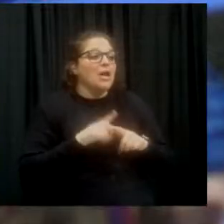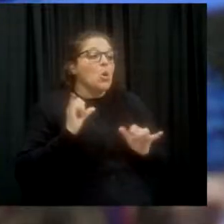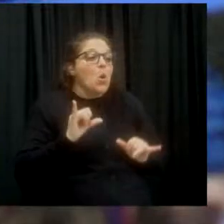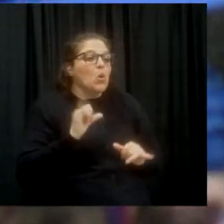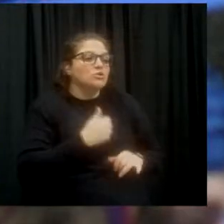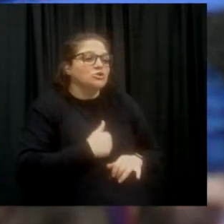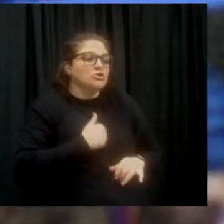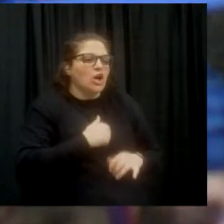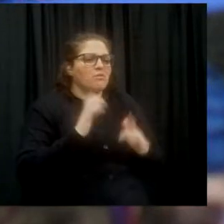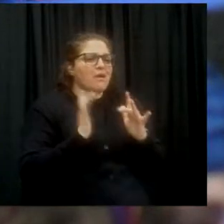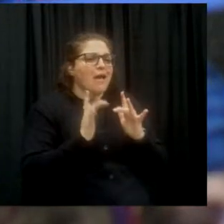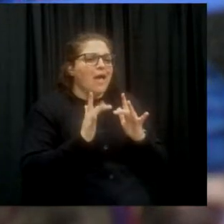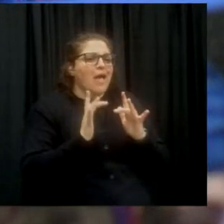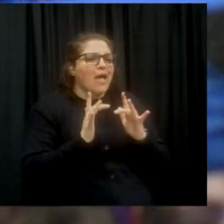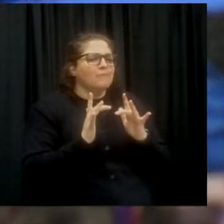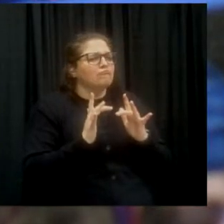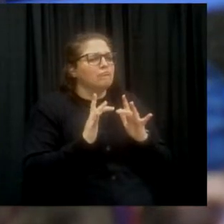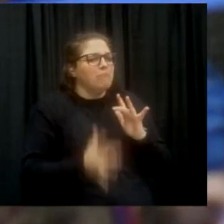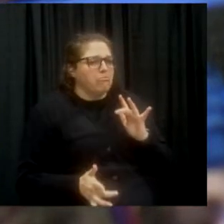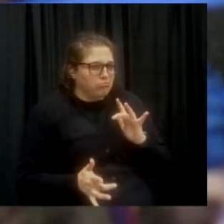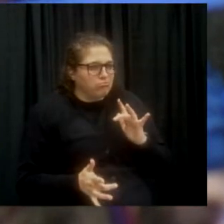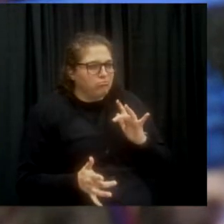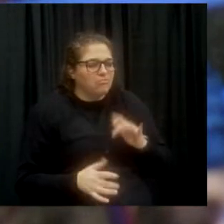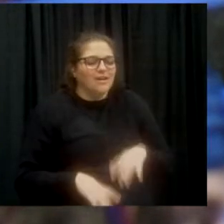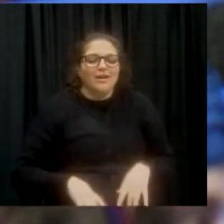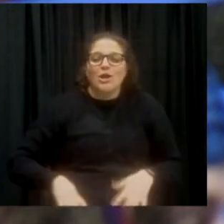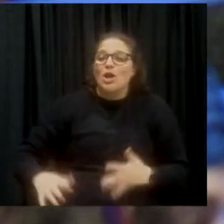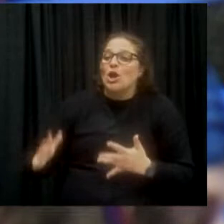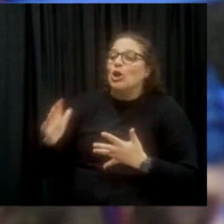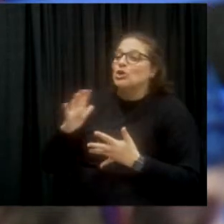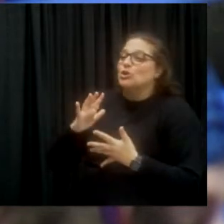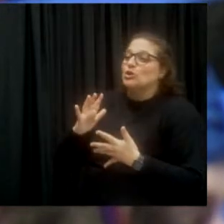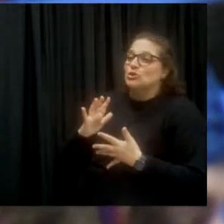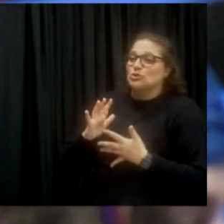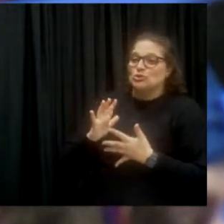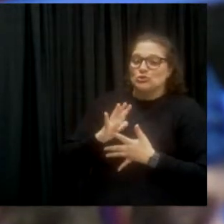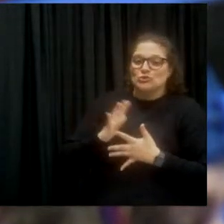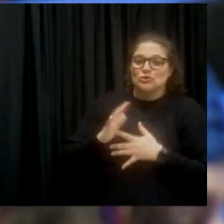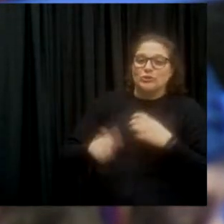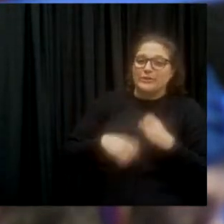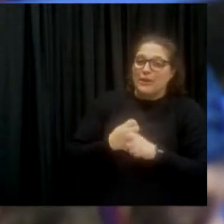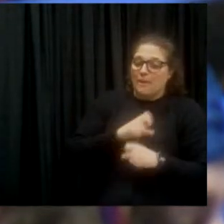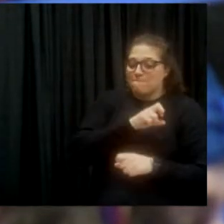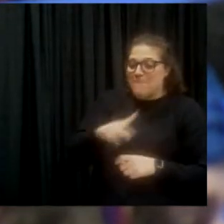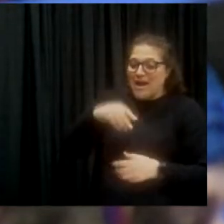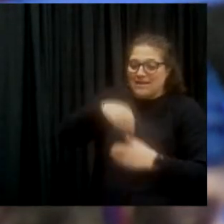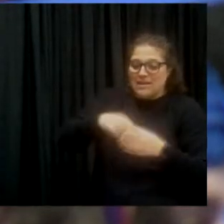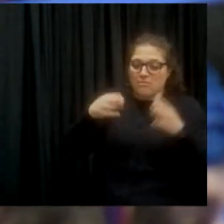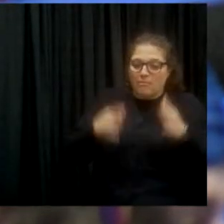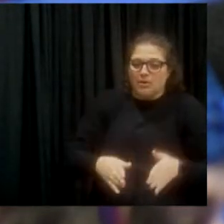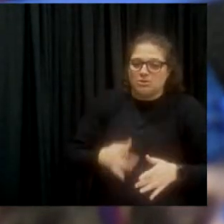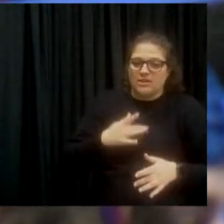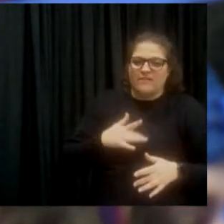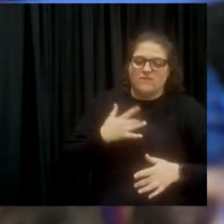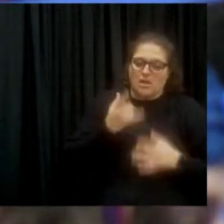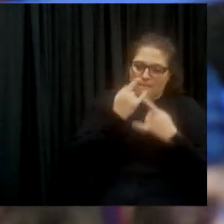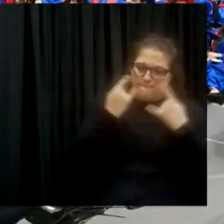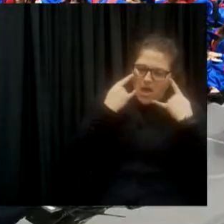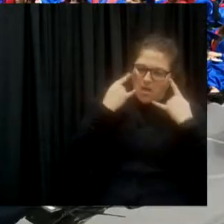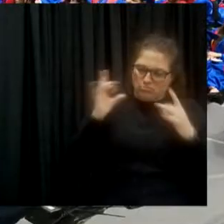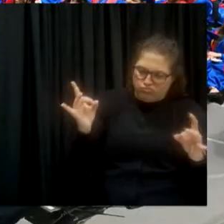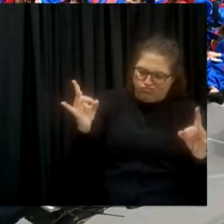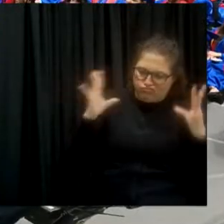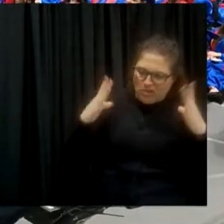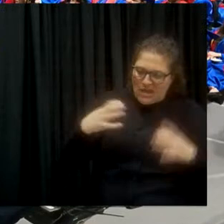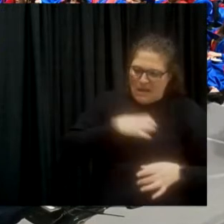oh, sorry, I had Wi-Fi problems. Junior year flew by and we were back to in-person classes, always suffocated wearing masks and